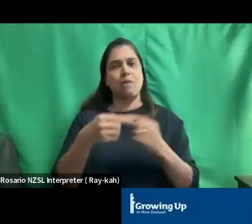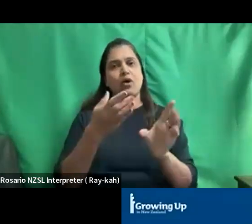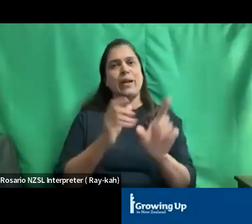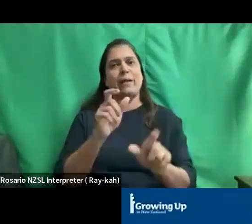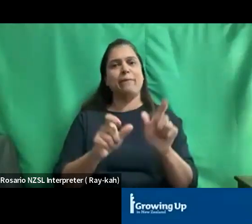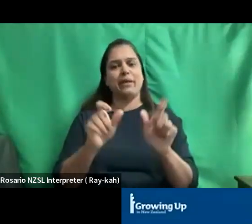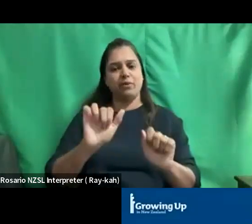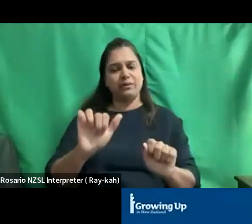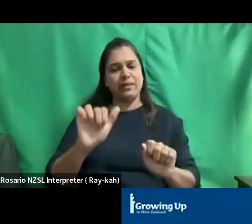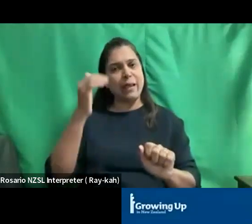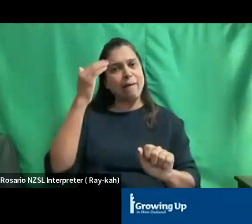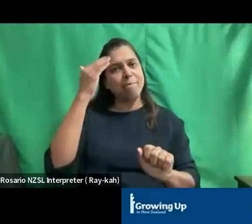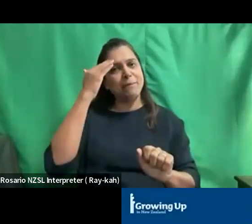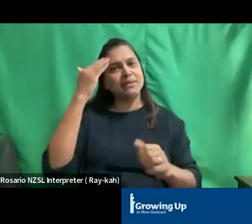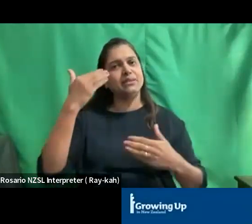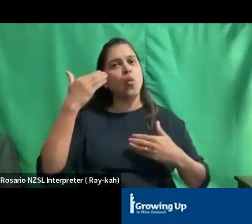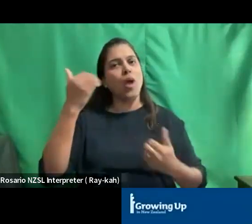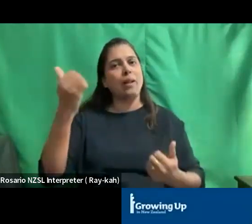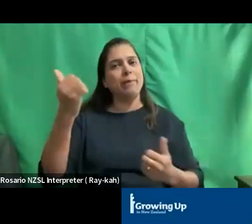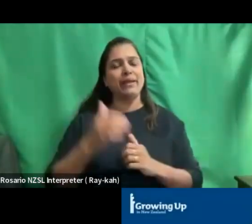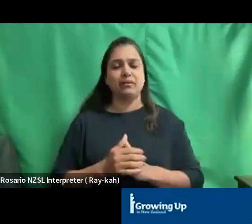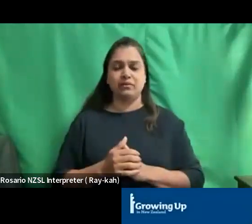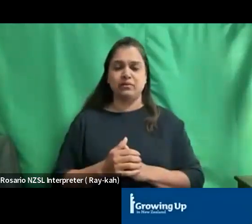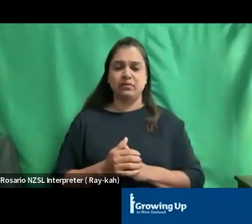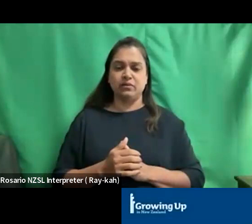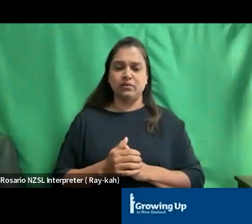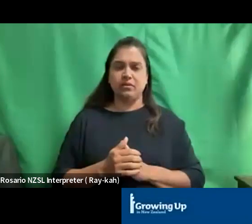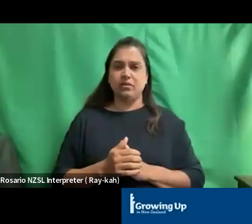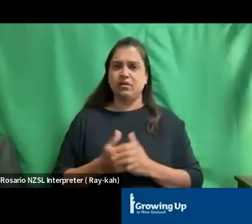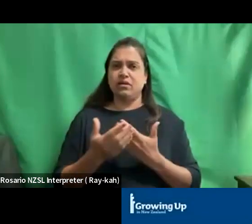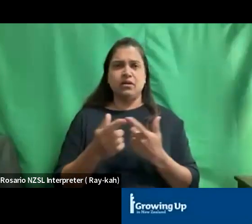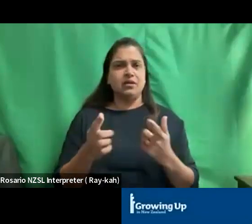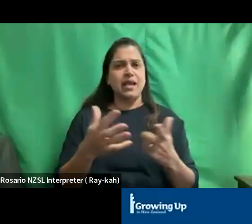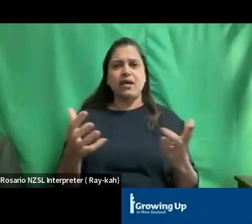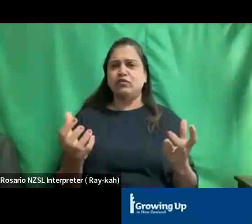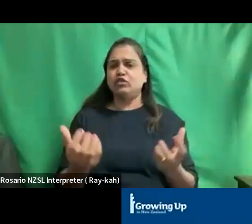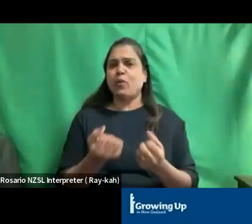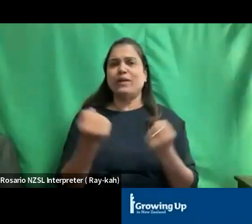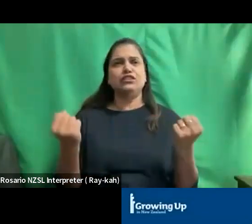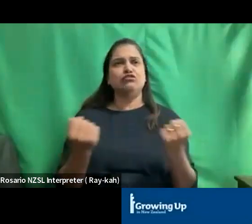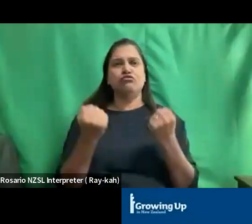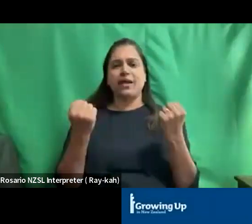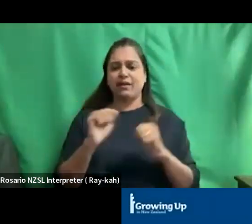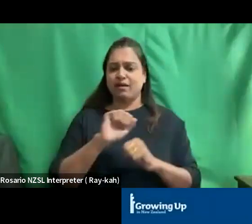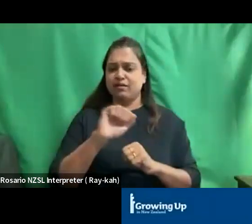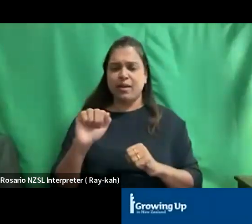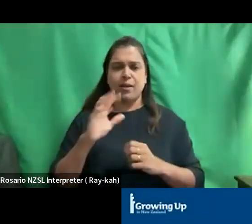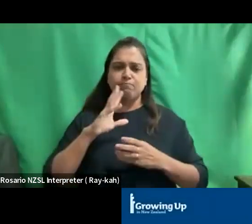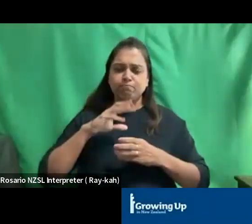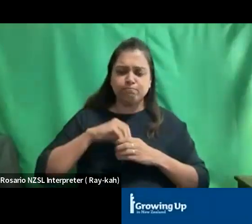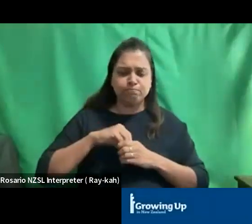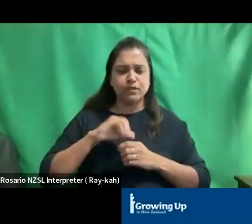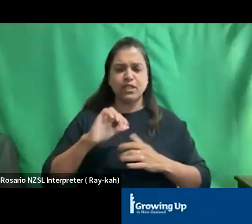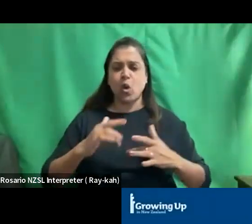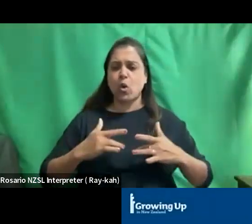that that they've got so much strength and are so involved in their own lives and have got so much to